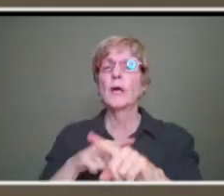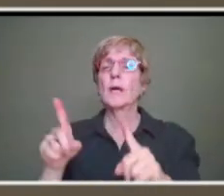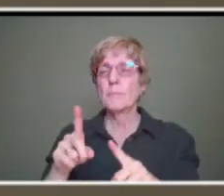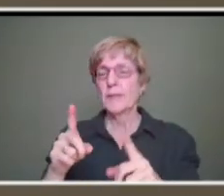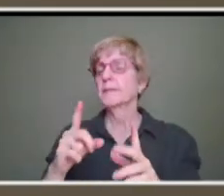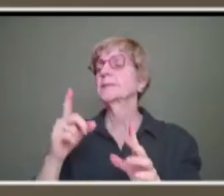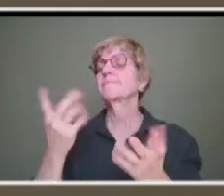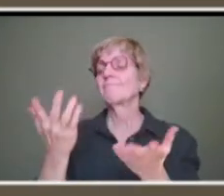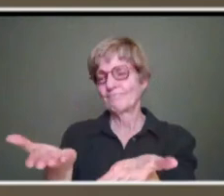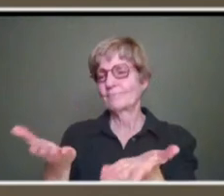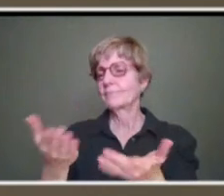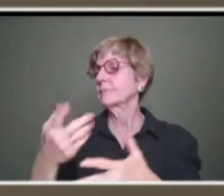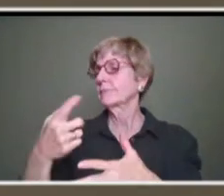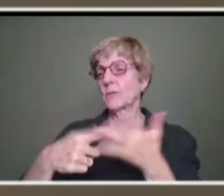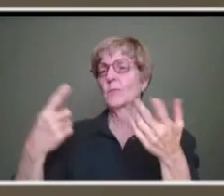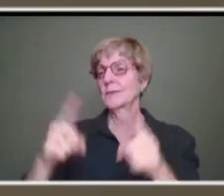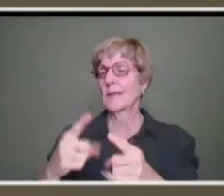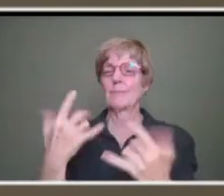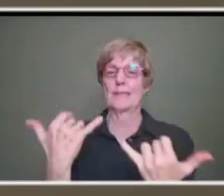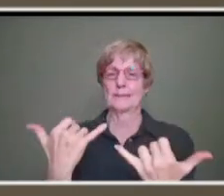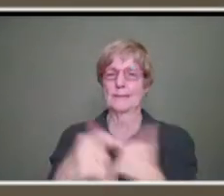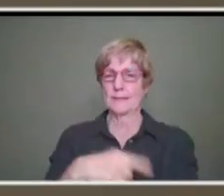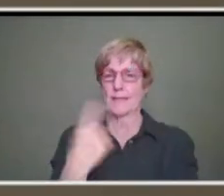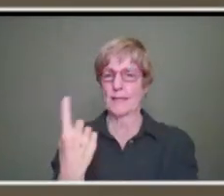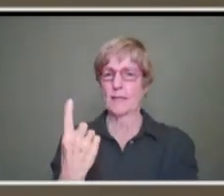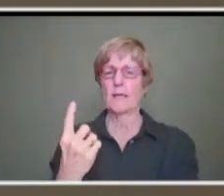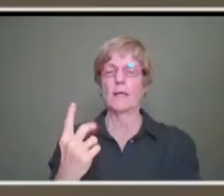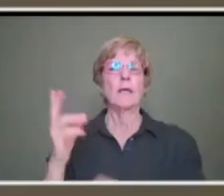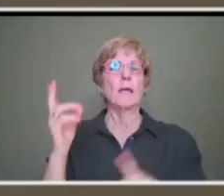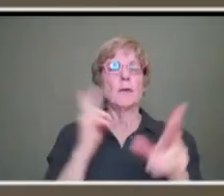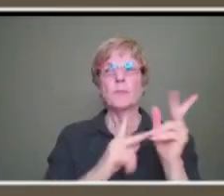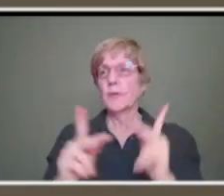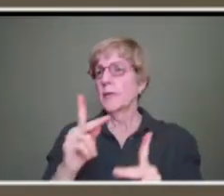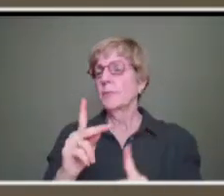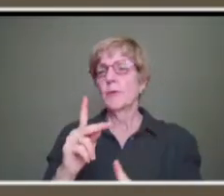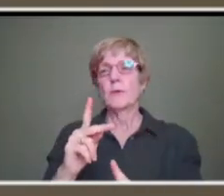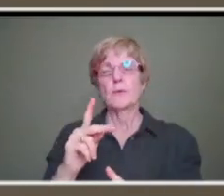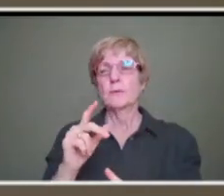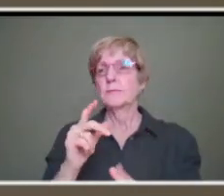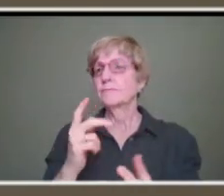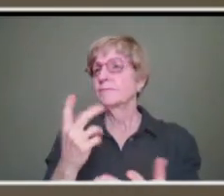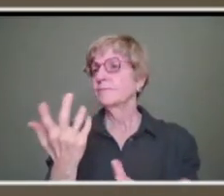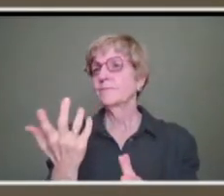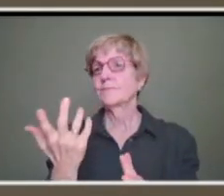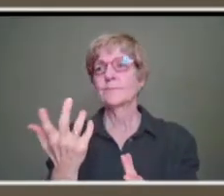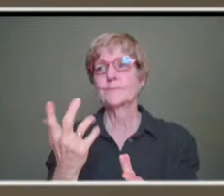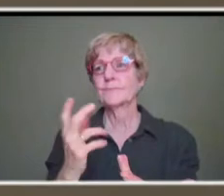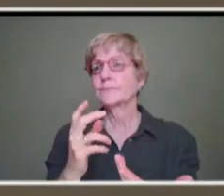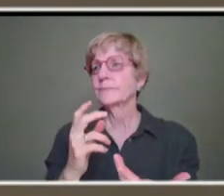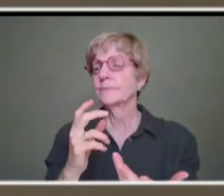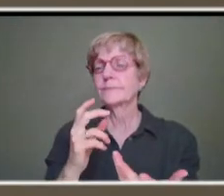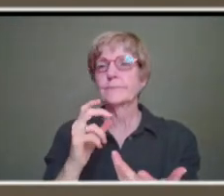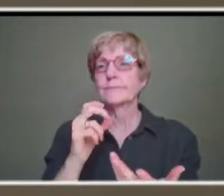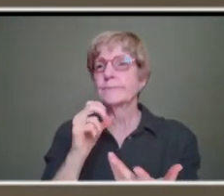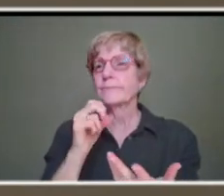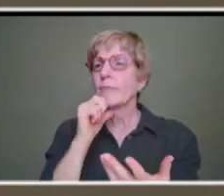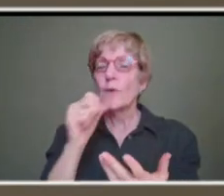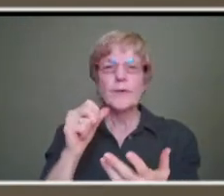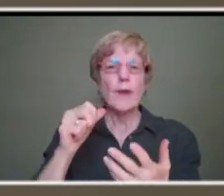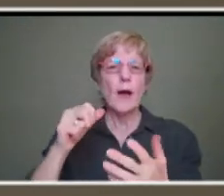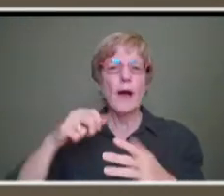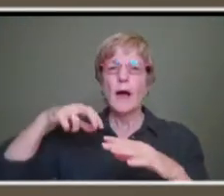as it exists today and people are not Crossing this very busy intersection because we have said